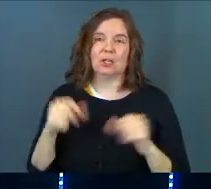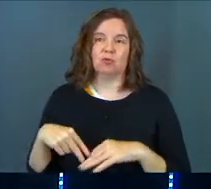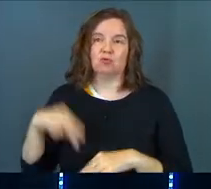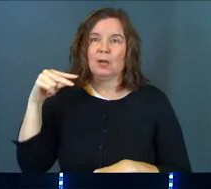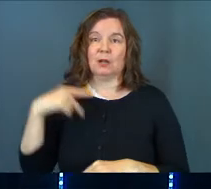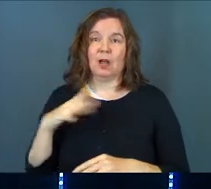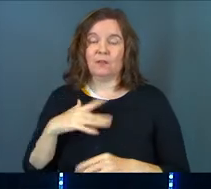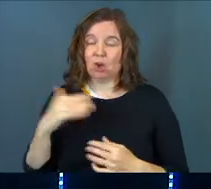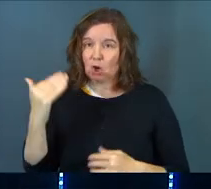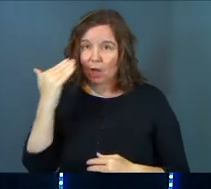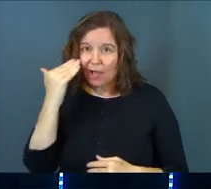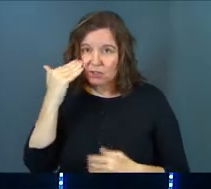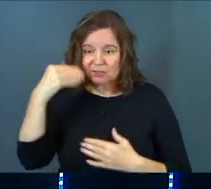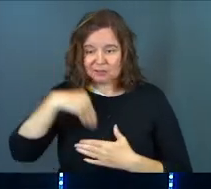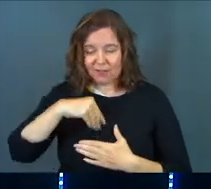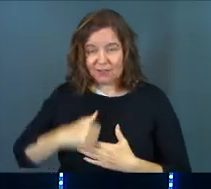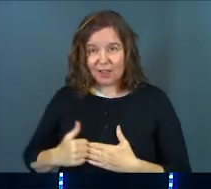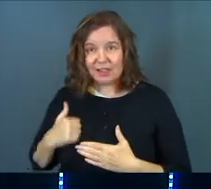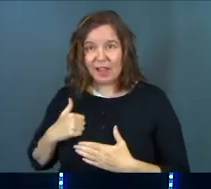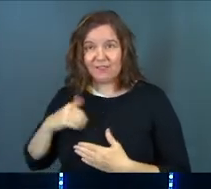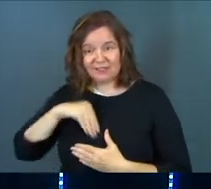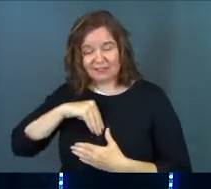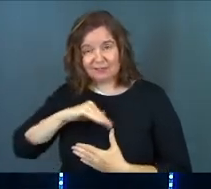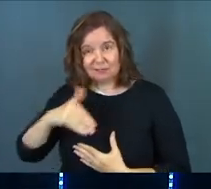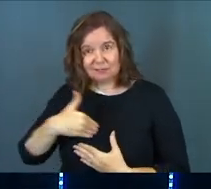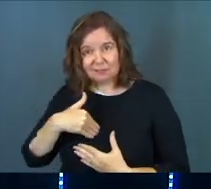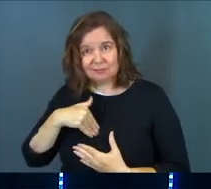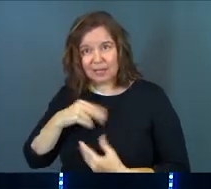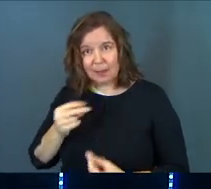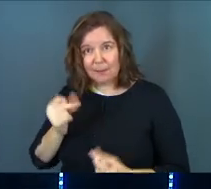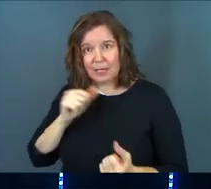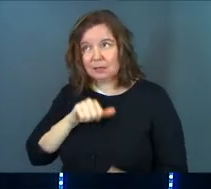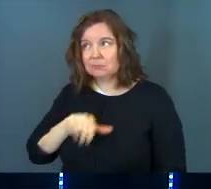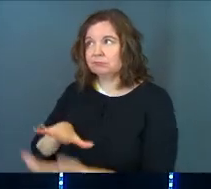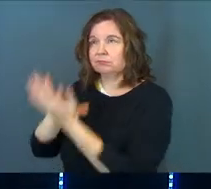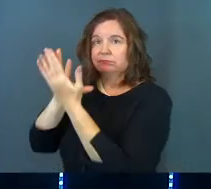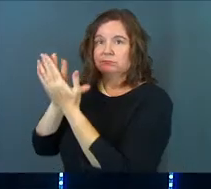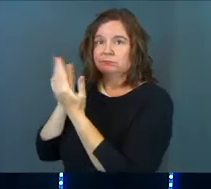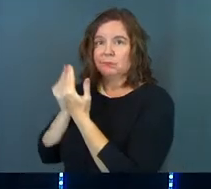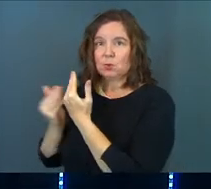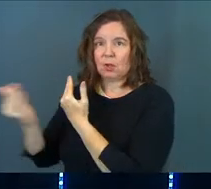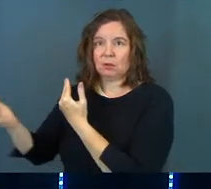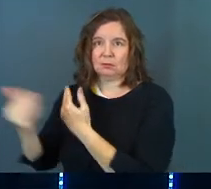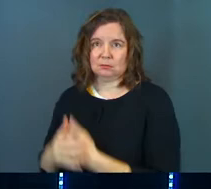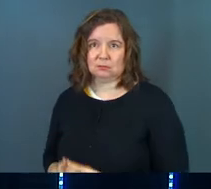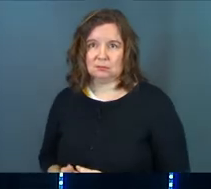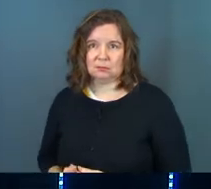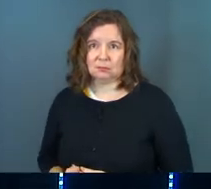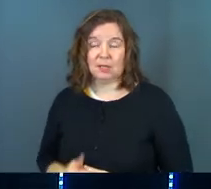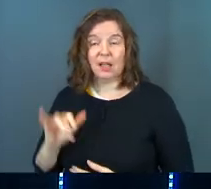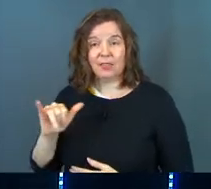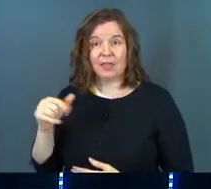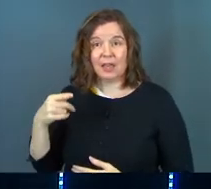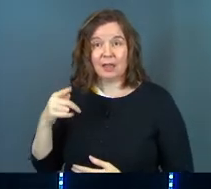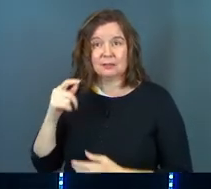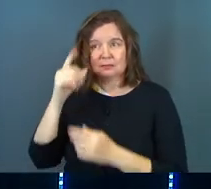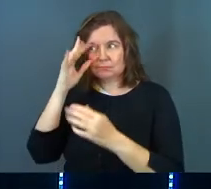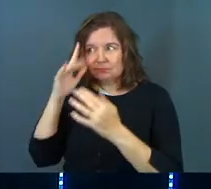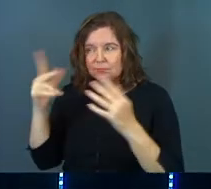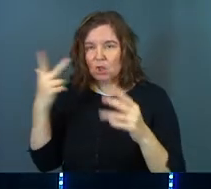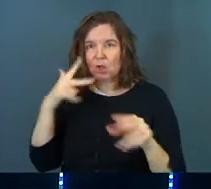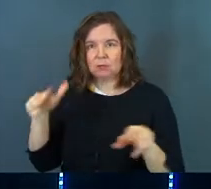immediate resurrection of their consciousness, of their life, of their essence, immediately goes on. That's